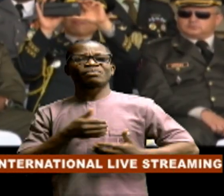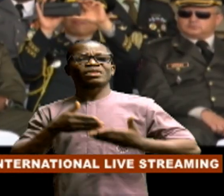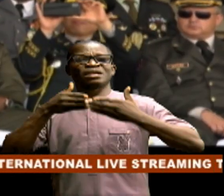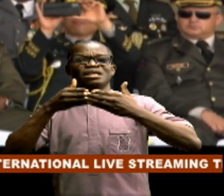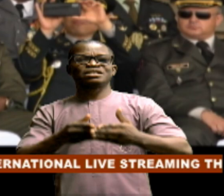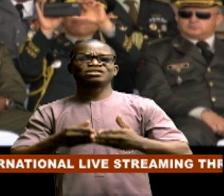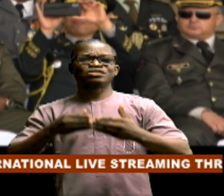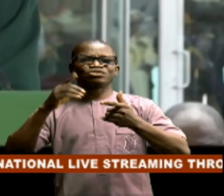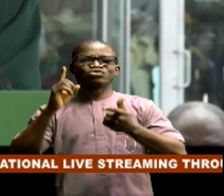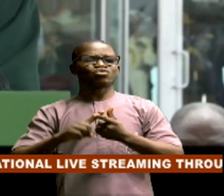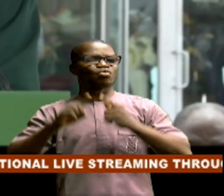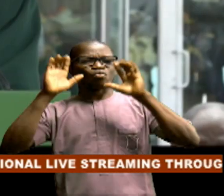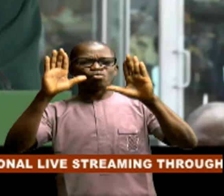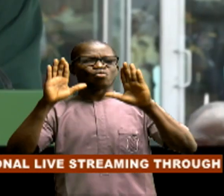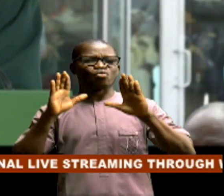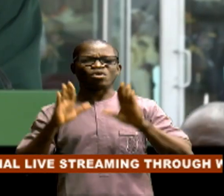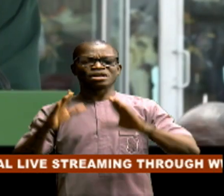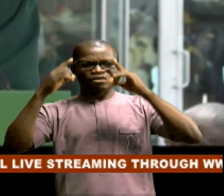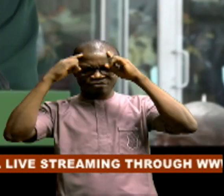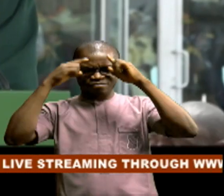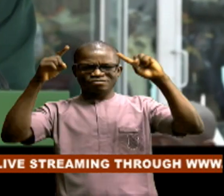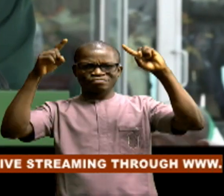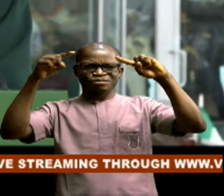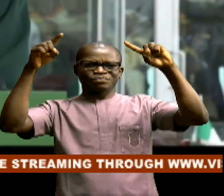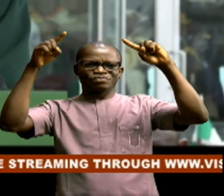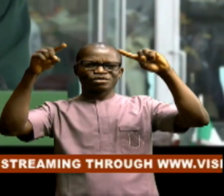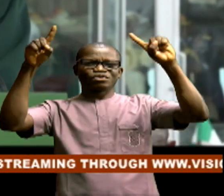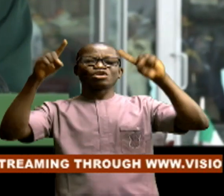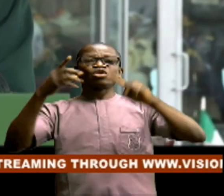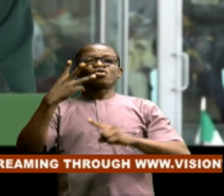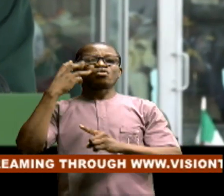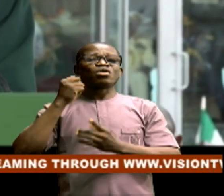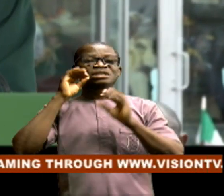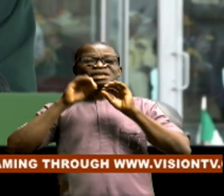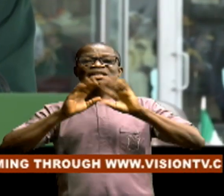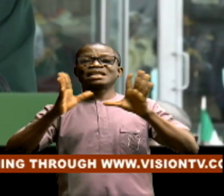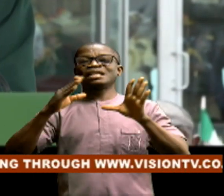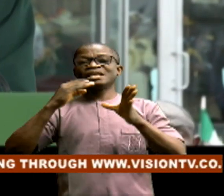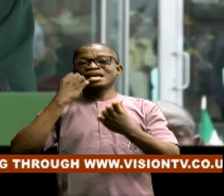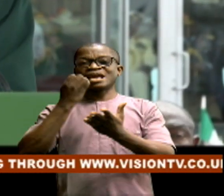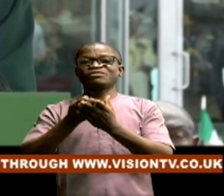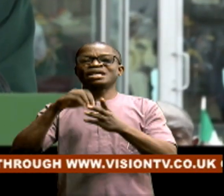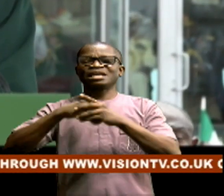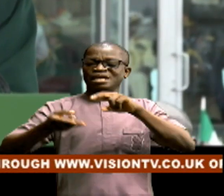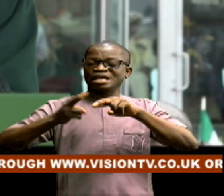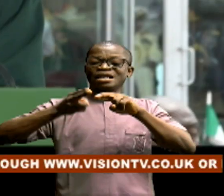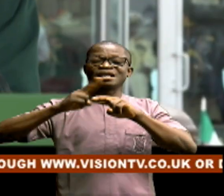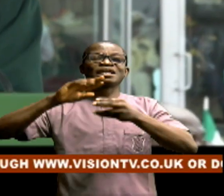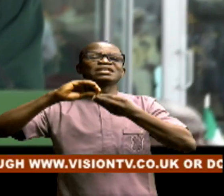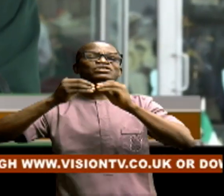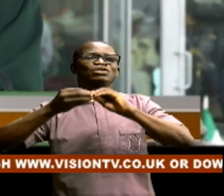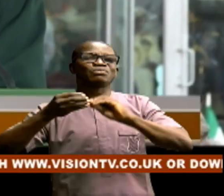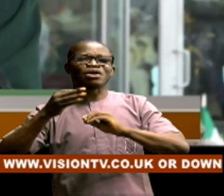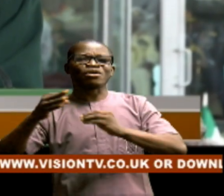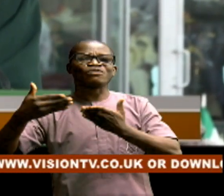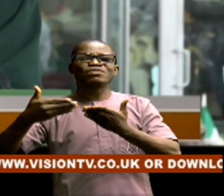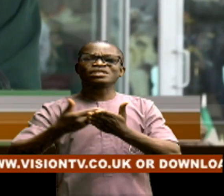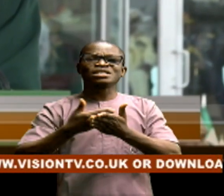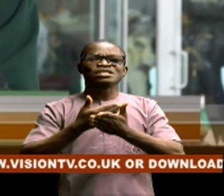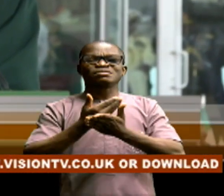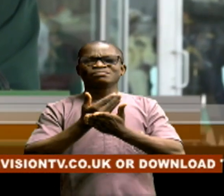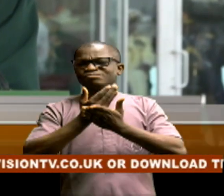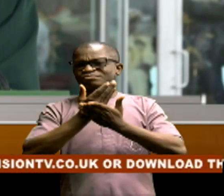to unprecedented successes was evident in the increased number of